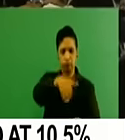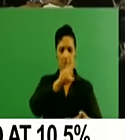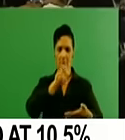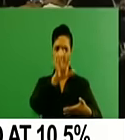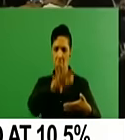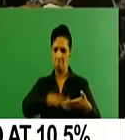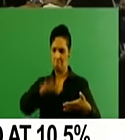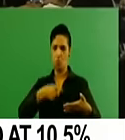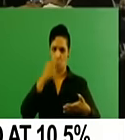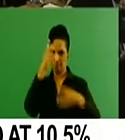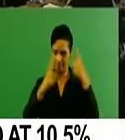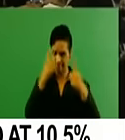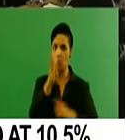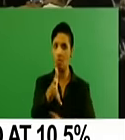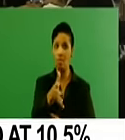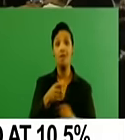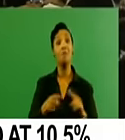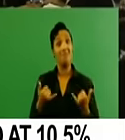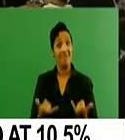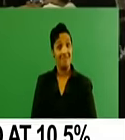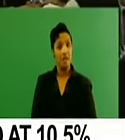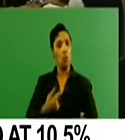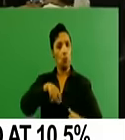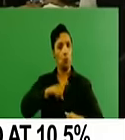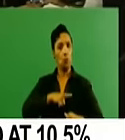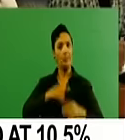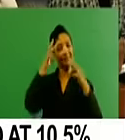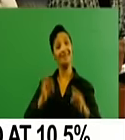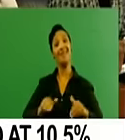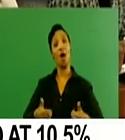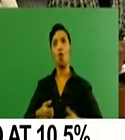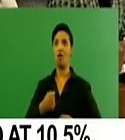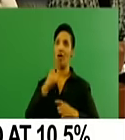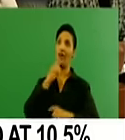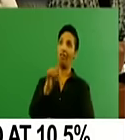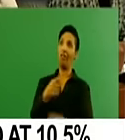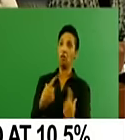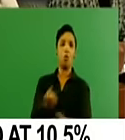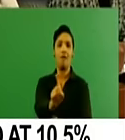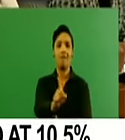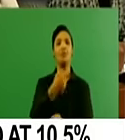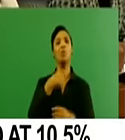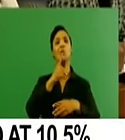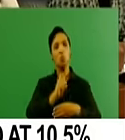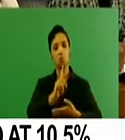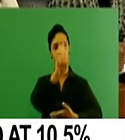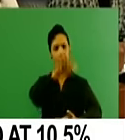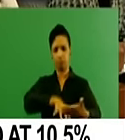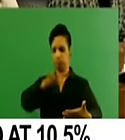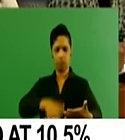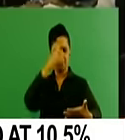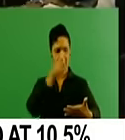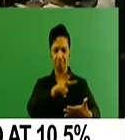So we still remain data dependent, and as we say in the statement, that we felt that